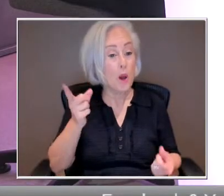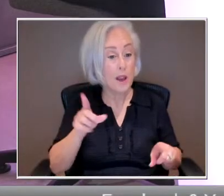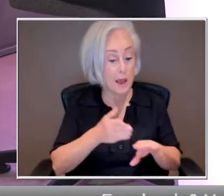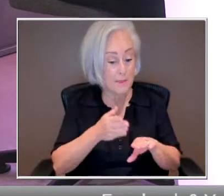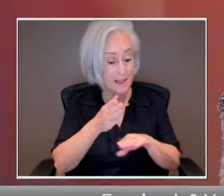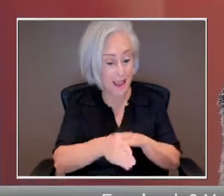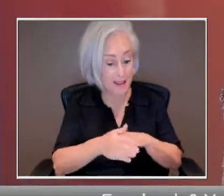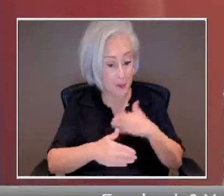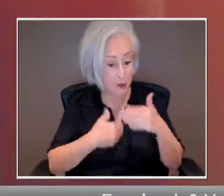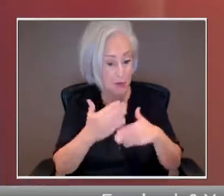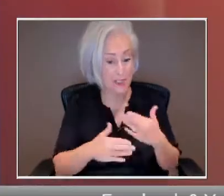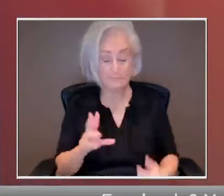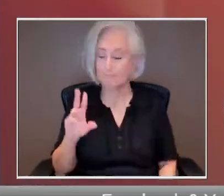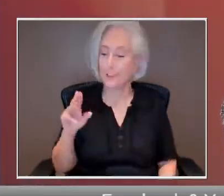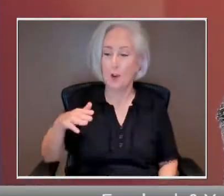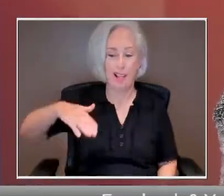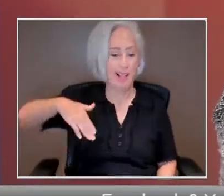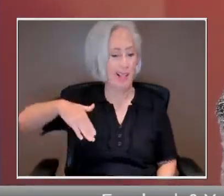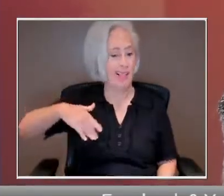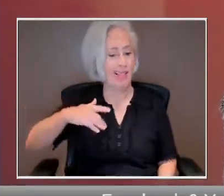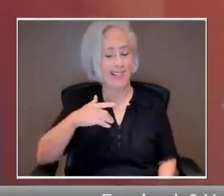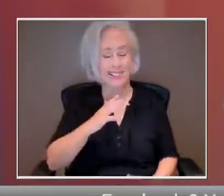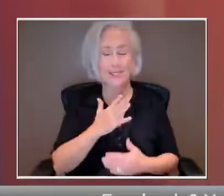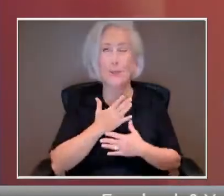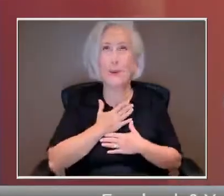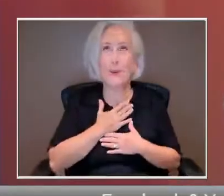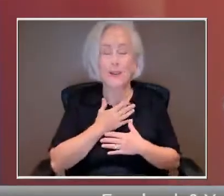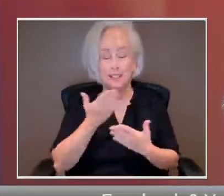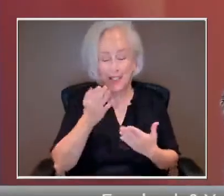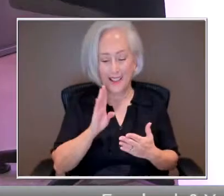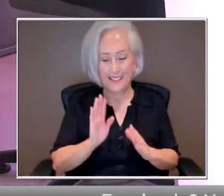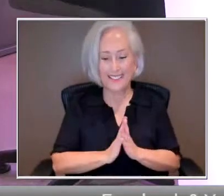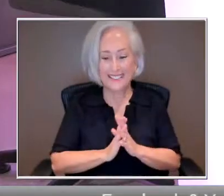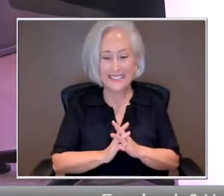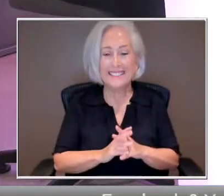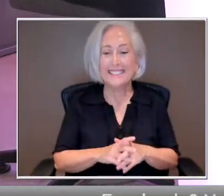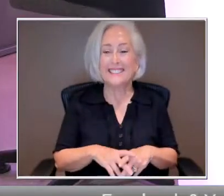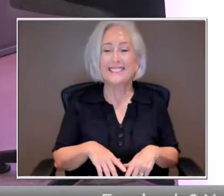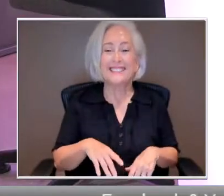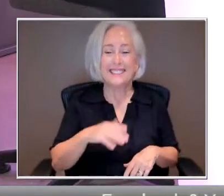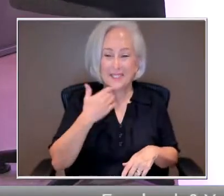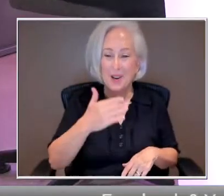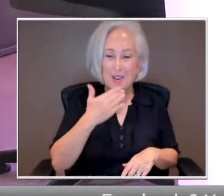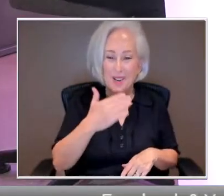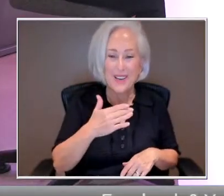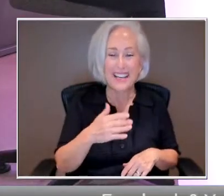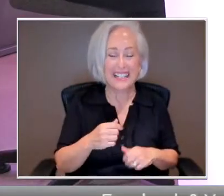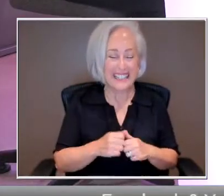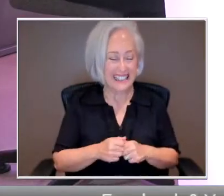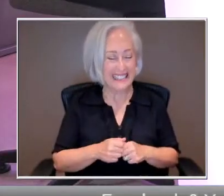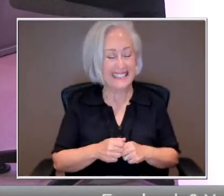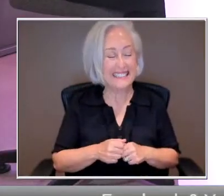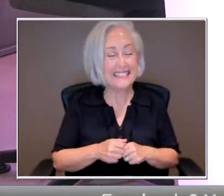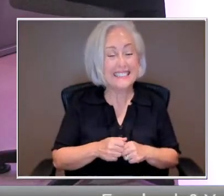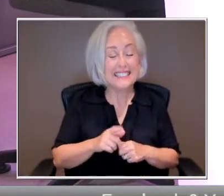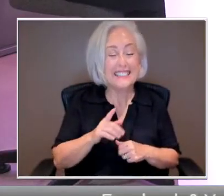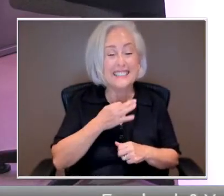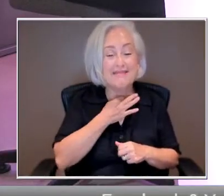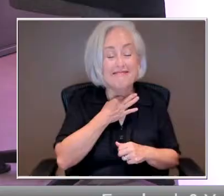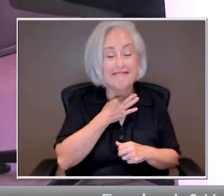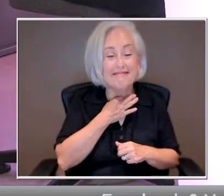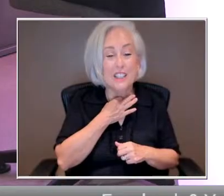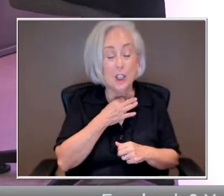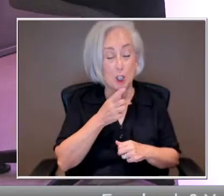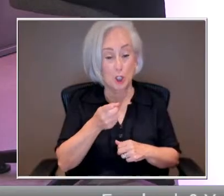No, knock on wood. Knock on wood. That's great. This isn't wood, but we'll find some later. You talked